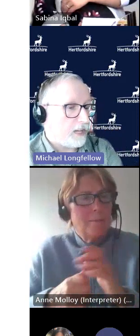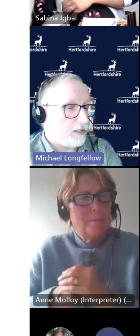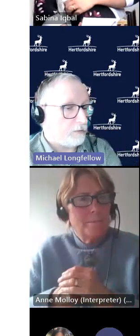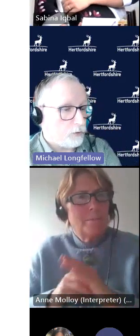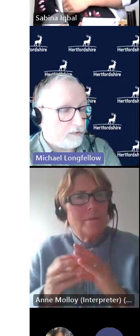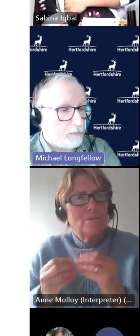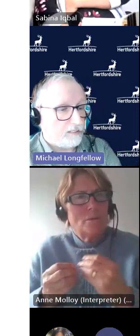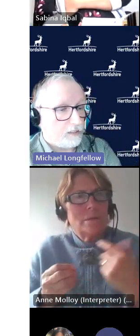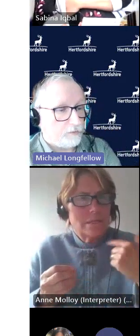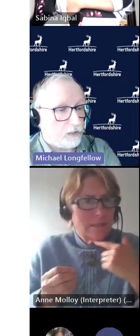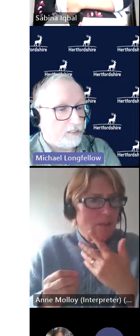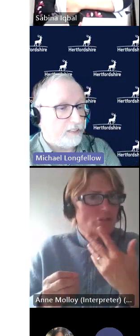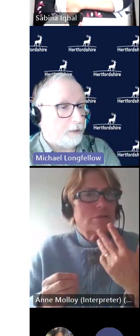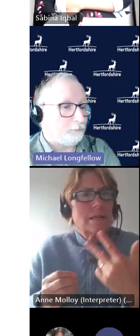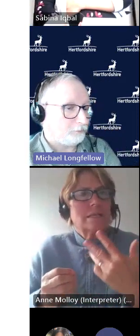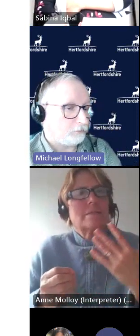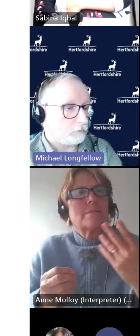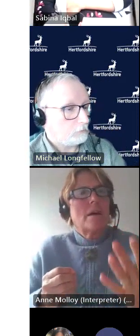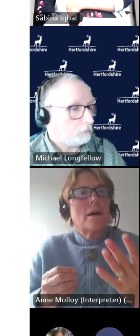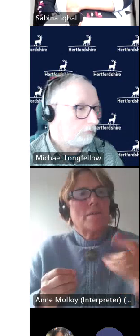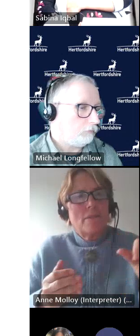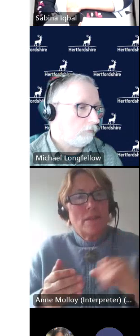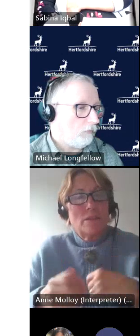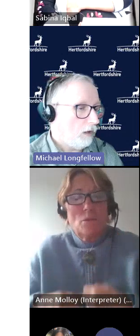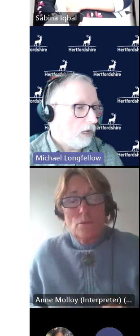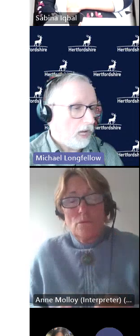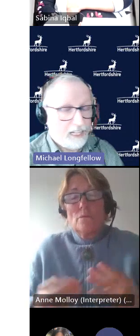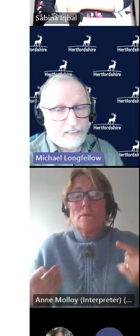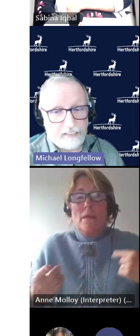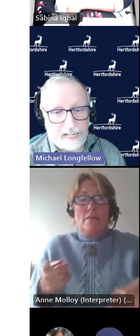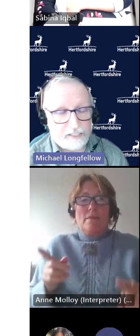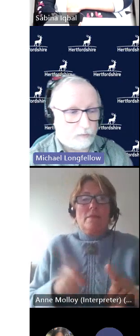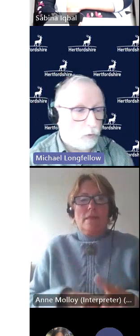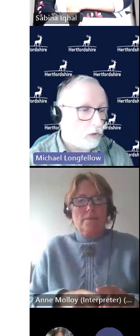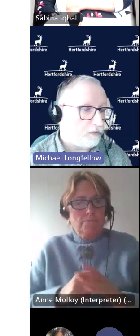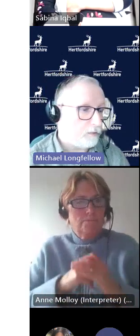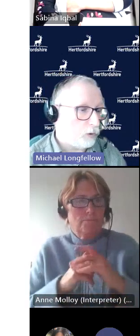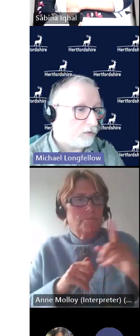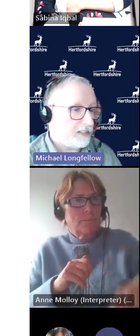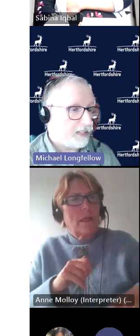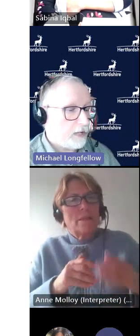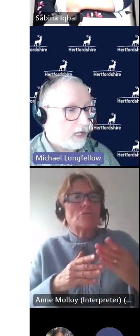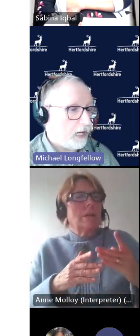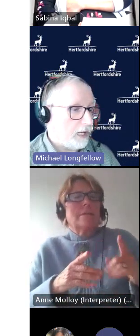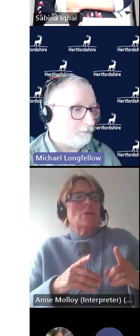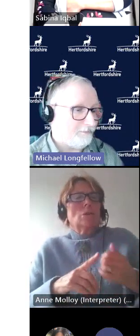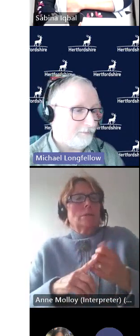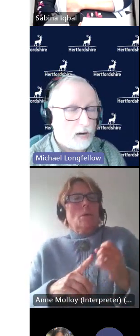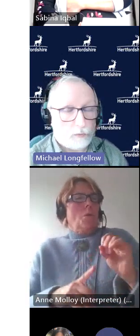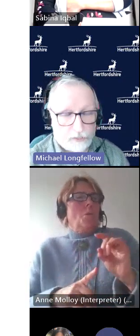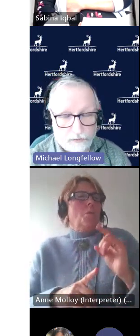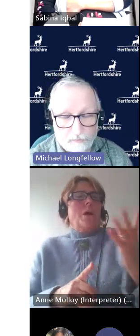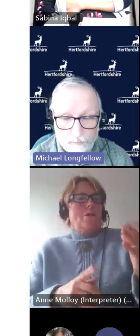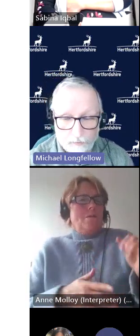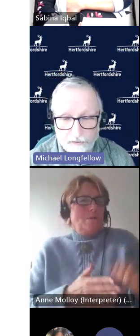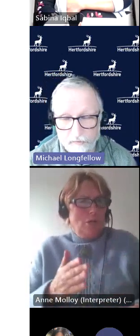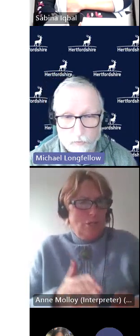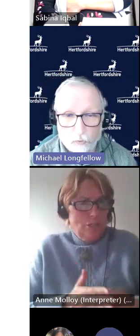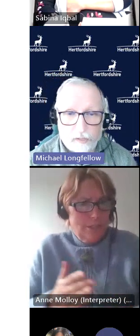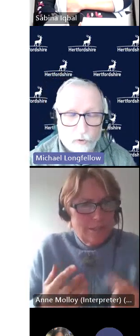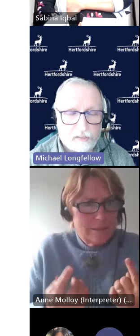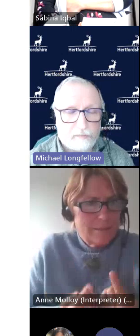the total of £785,000 which we've spent so far this year. It is intended as a one-off support thing, but we do get